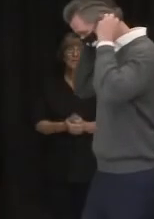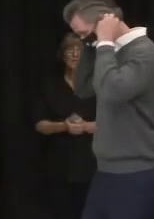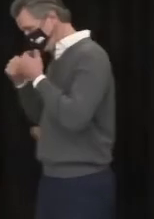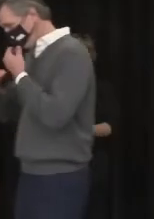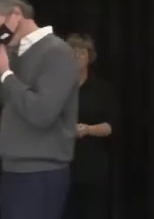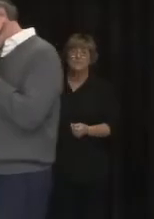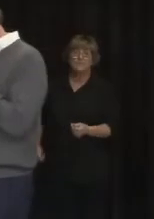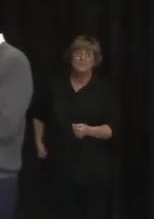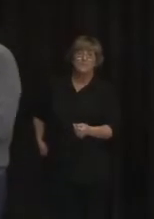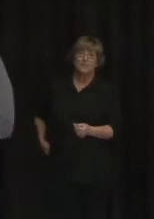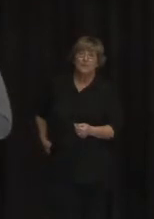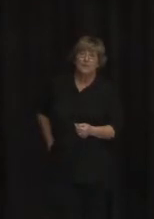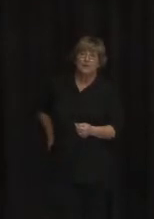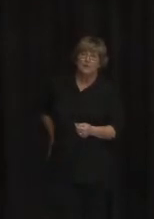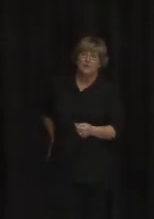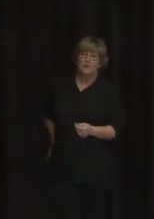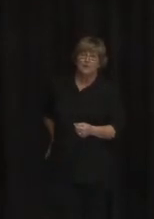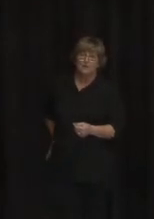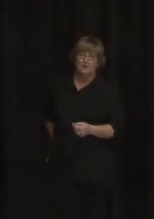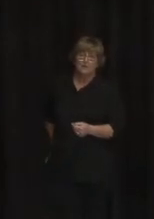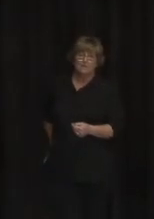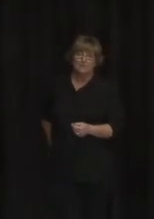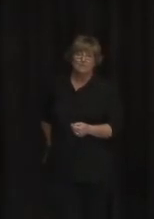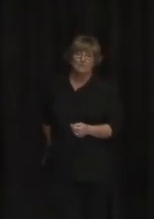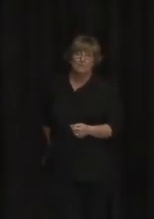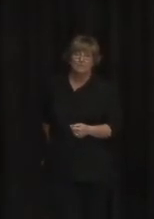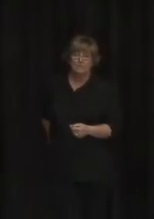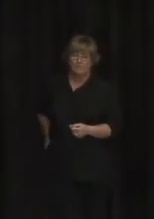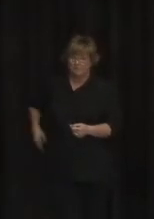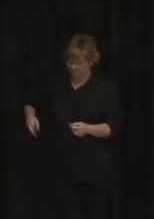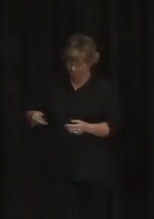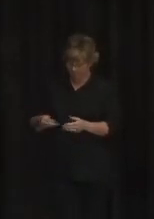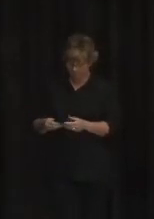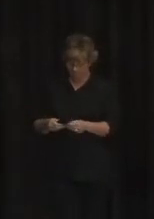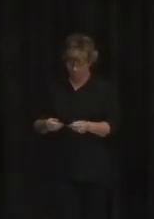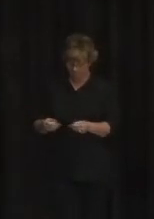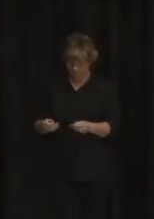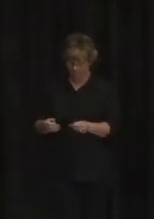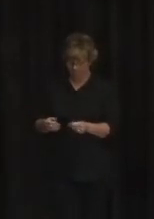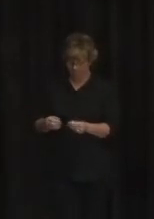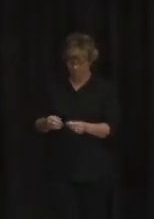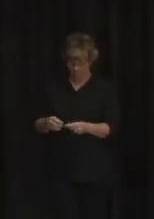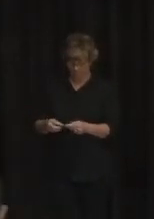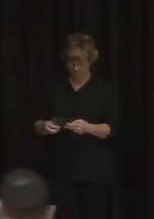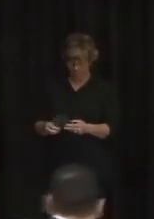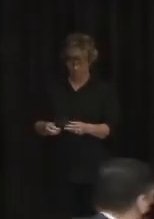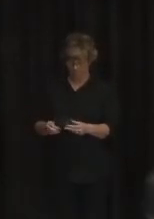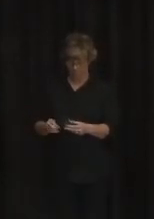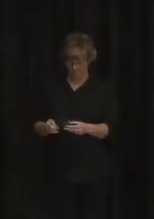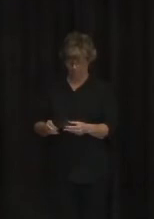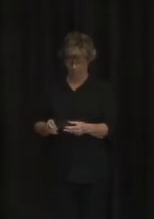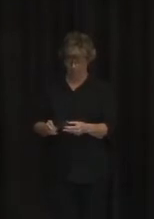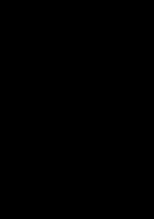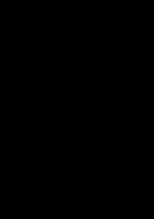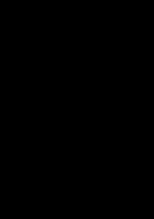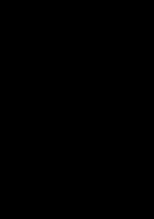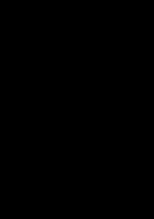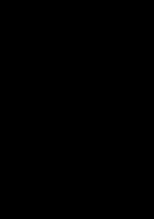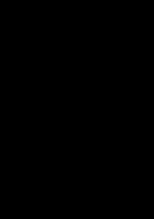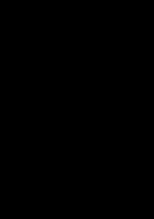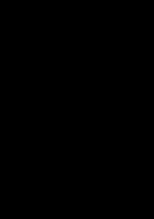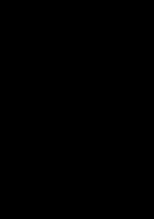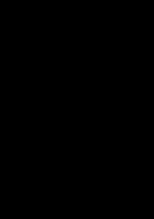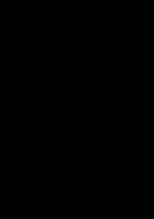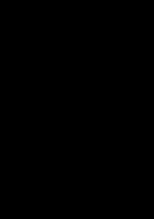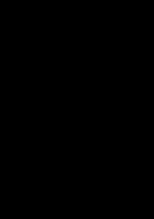All right, there you go. Well, Governor Gavin Newsom, Senate Pro Tem Toni Atkins, and Assembly Speaker Anthony Rendon all addressed the